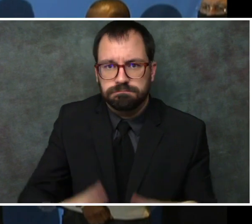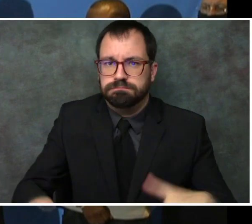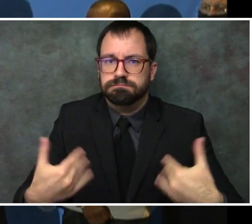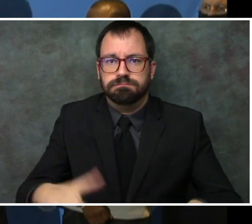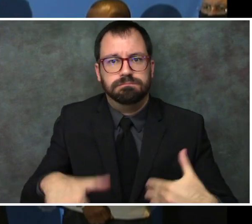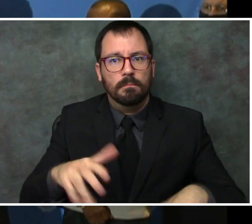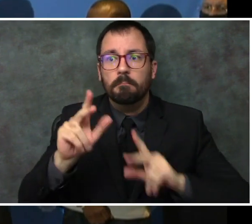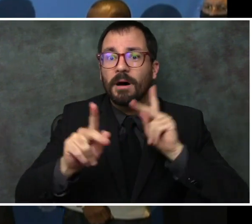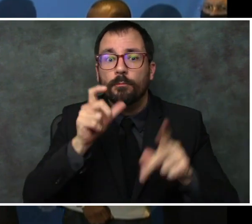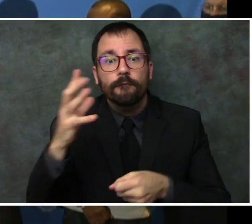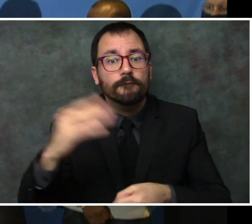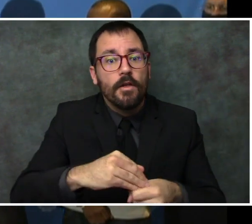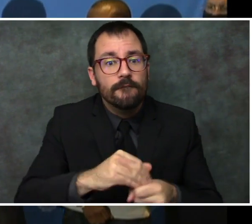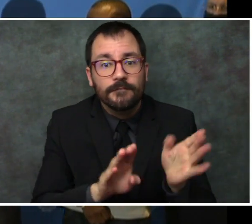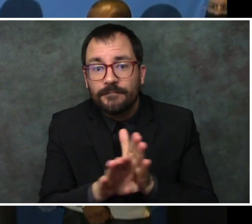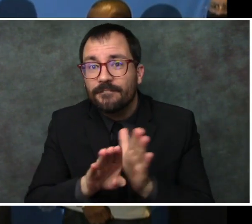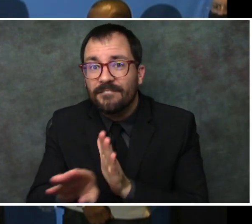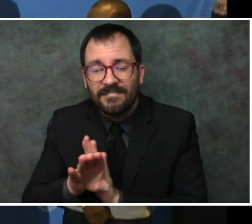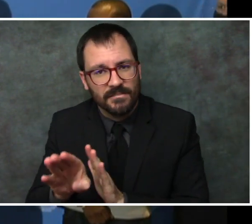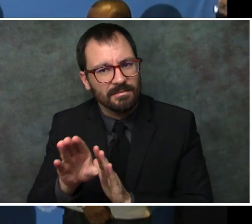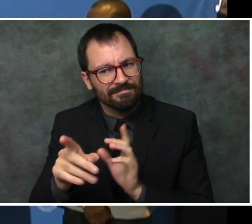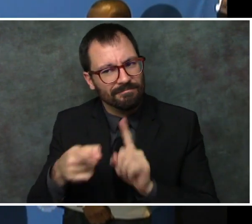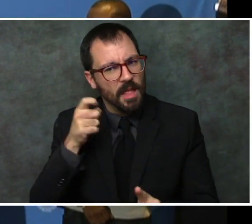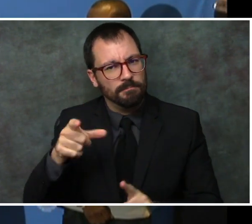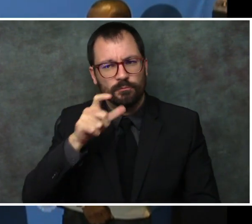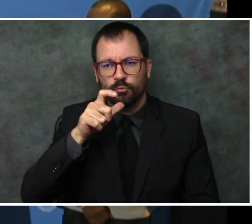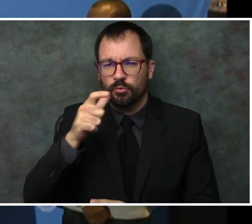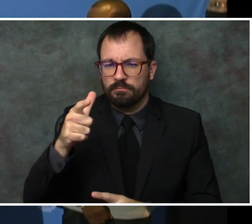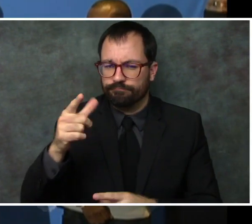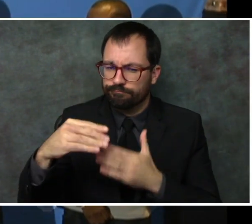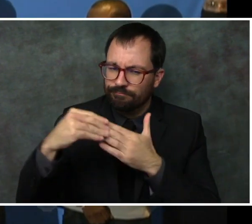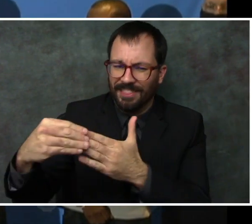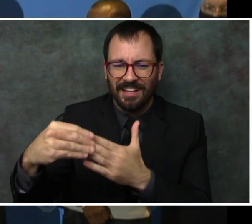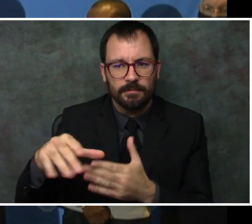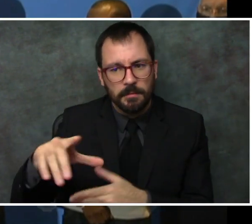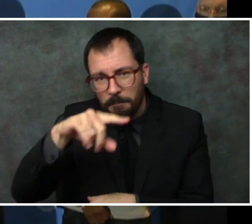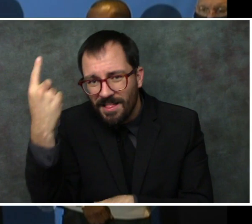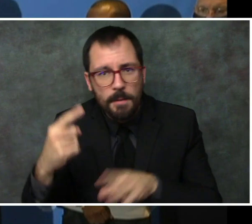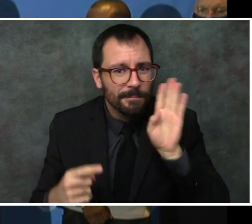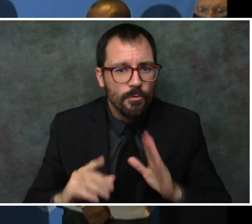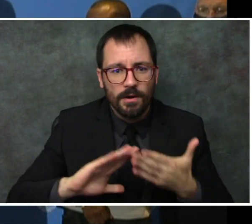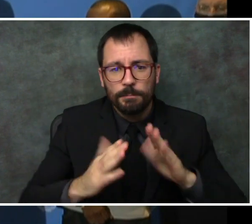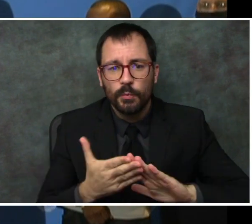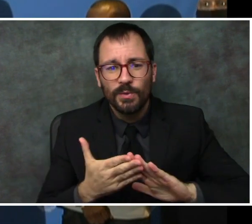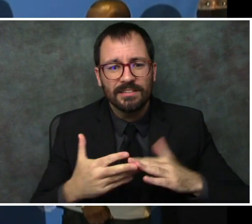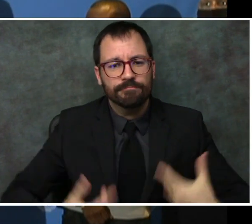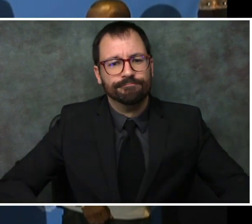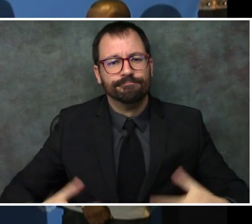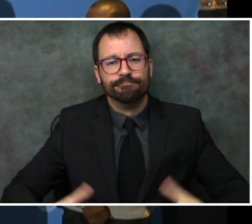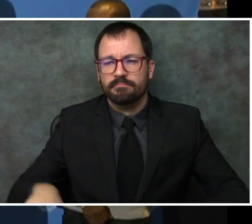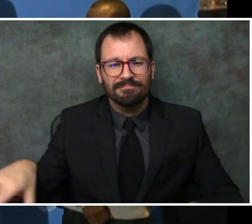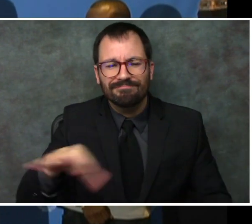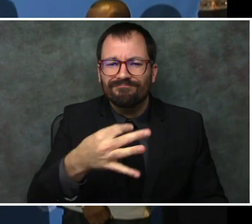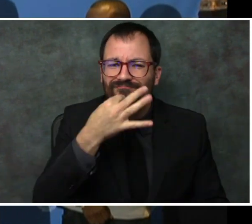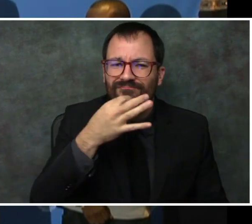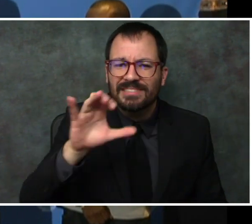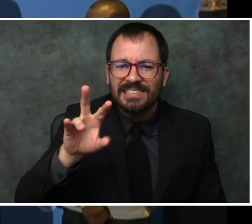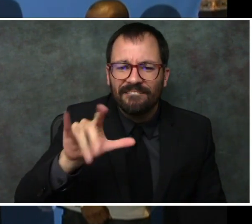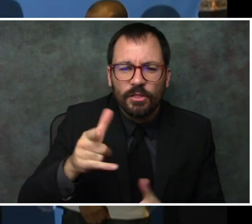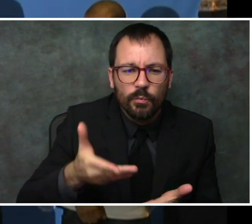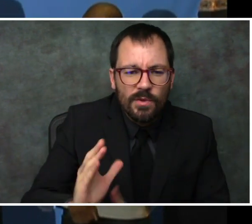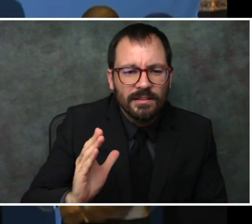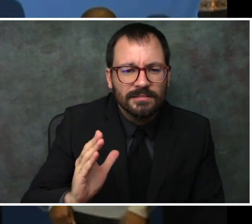rights, experts on public safety, activists for racial justice. Since forming this